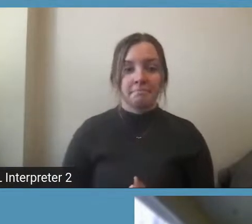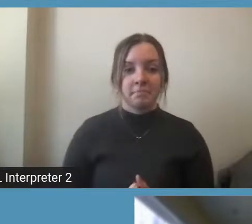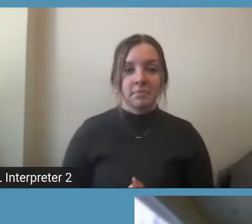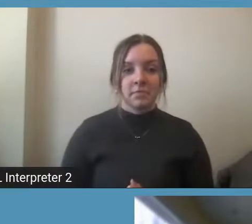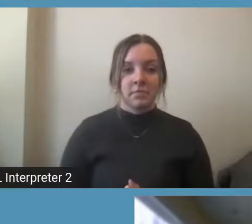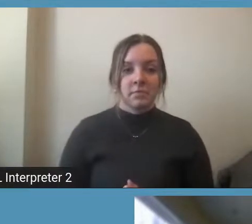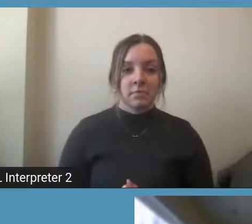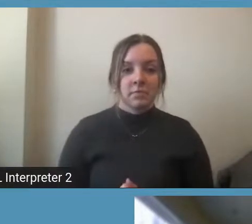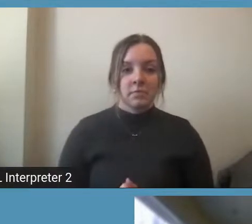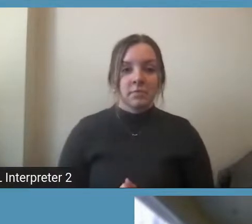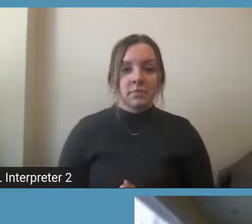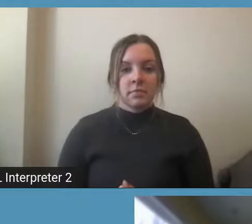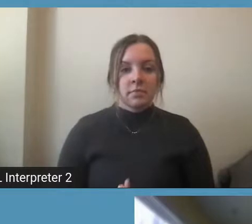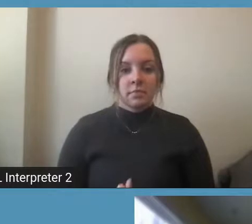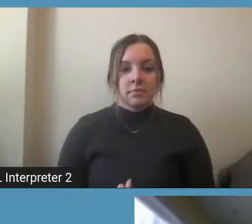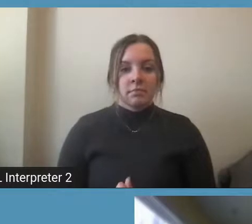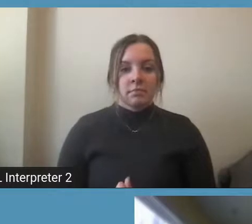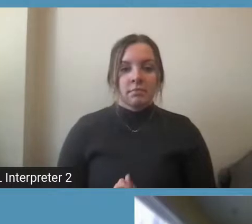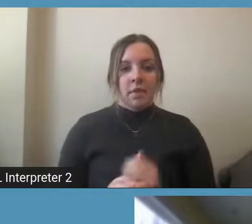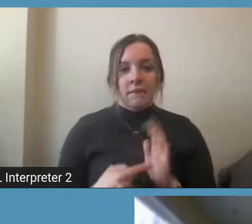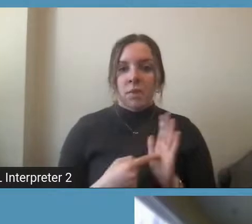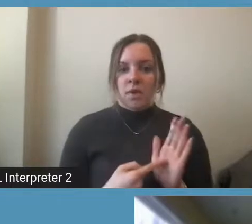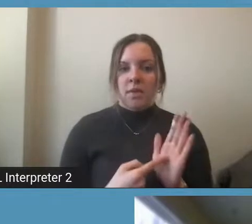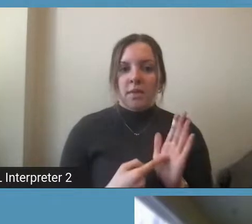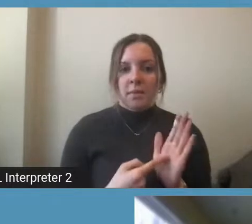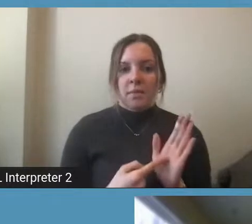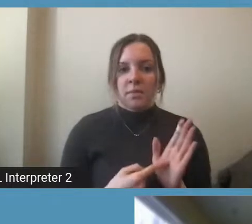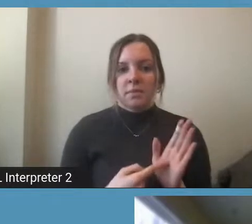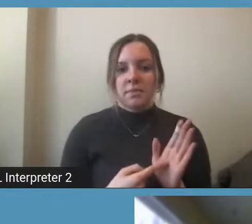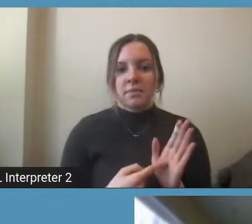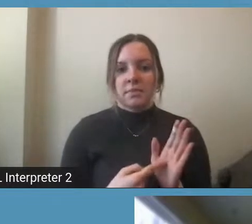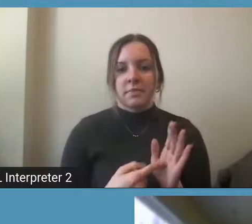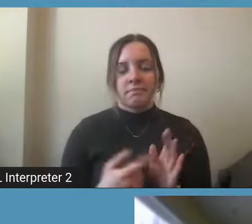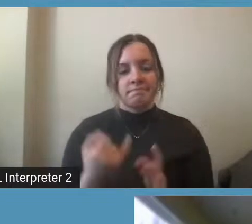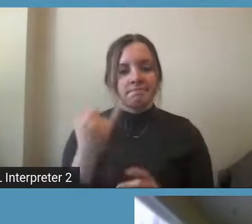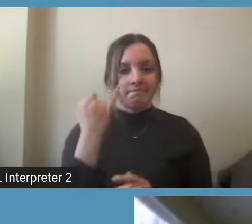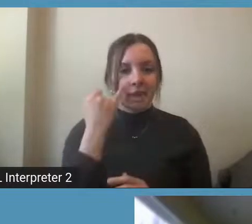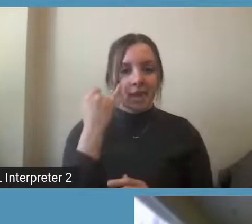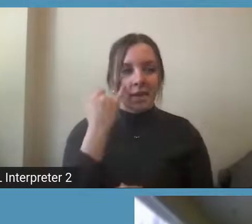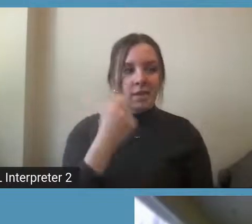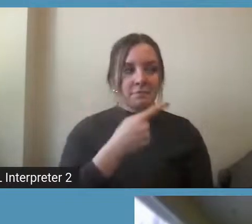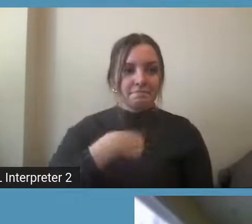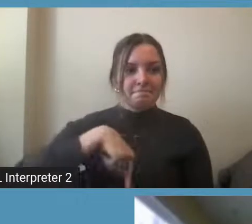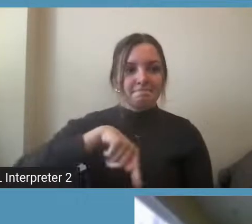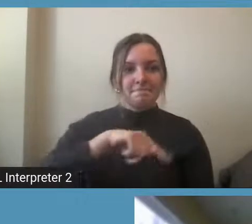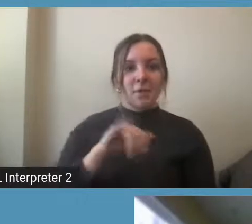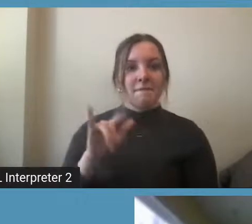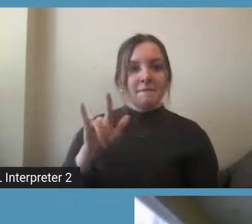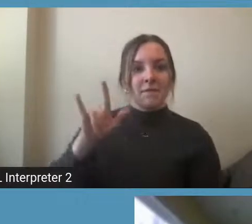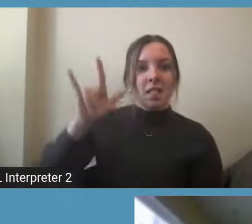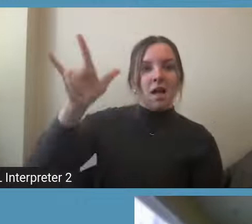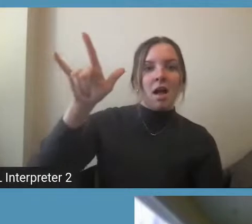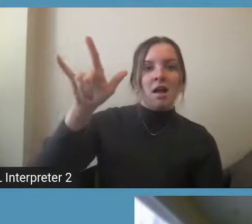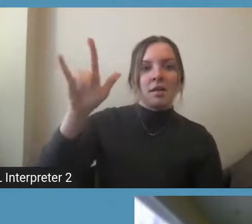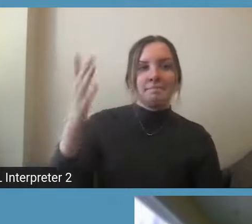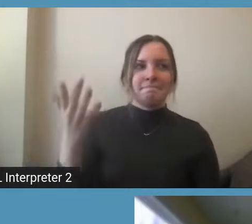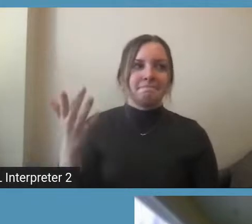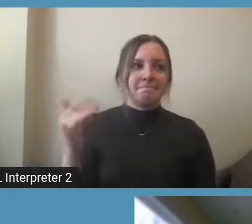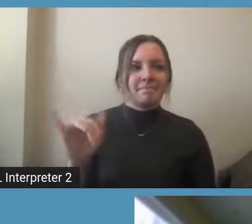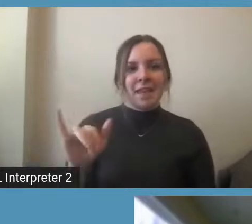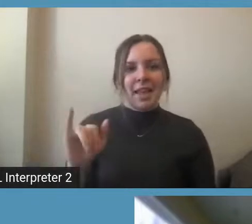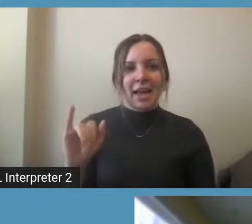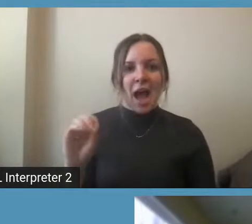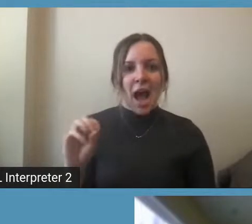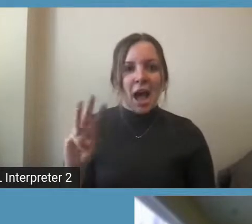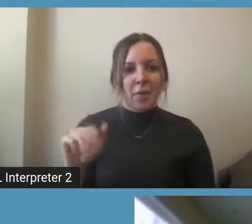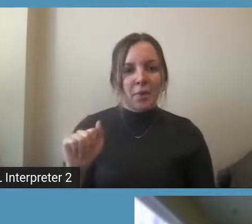We do say, for example, hey, we're flying all the way to Iowa to scan, one thing. We got the